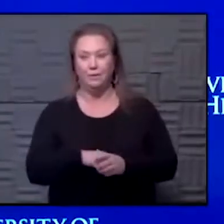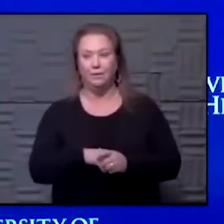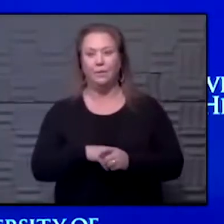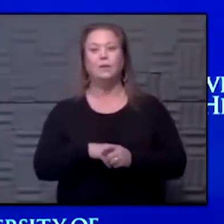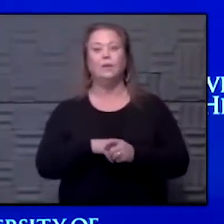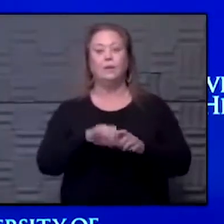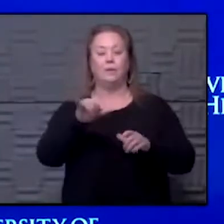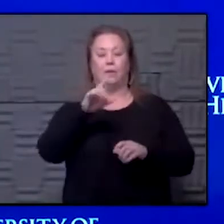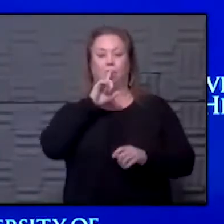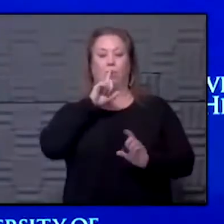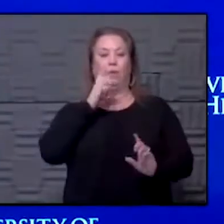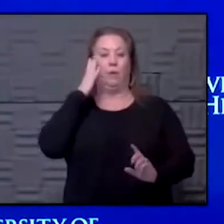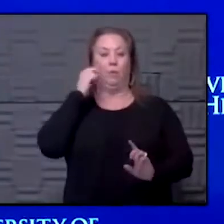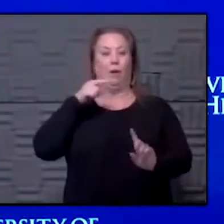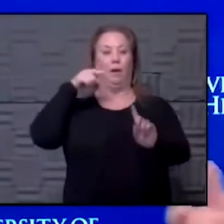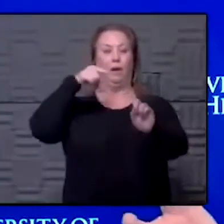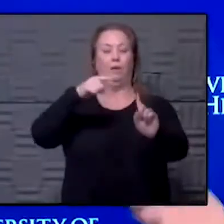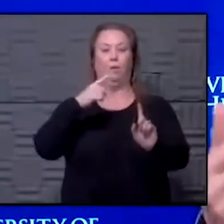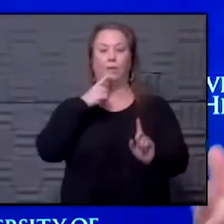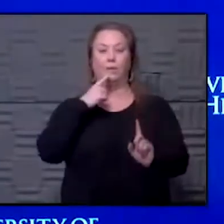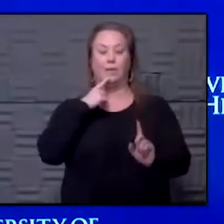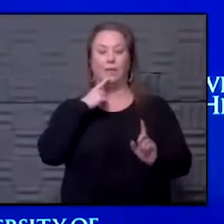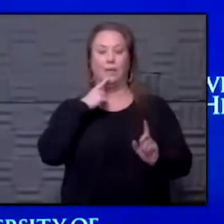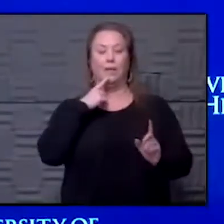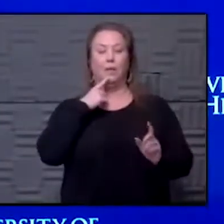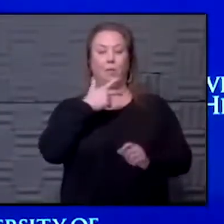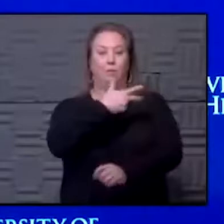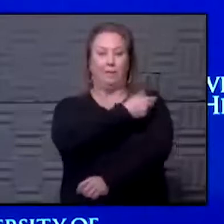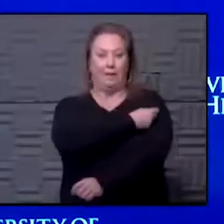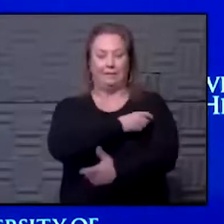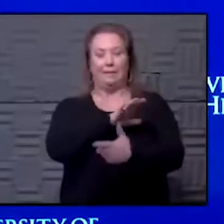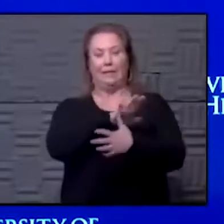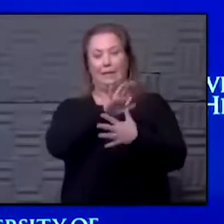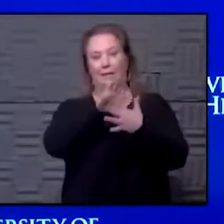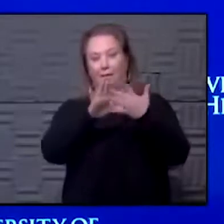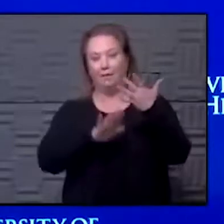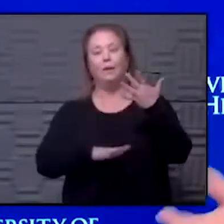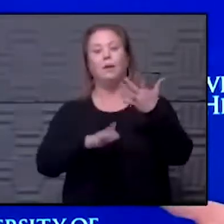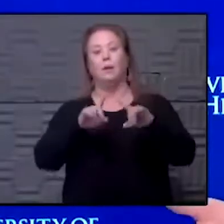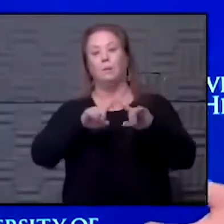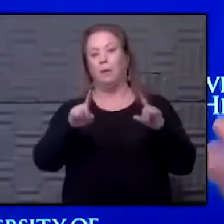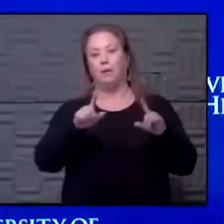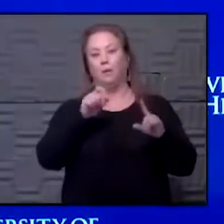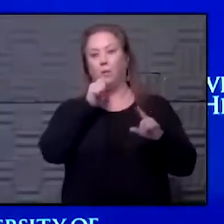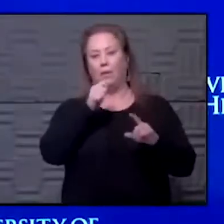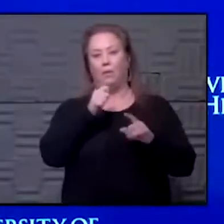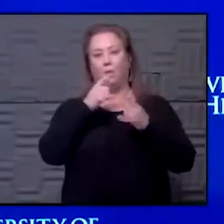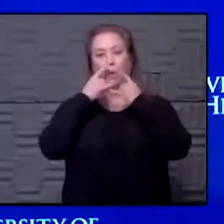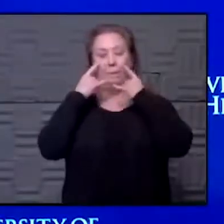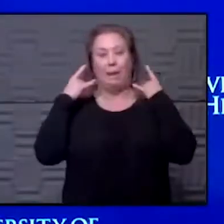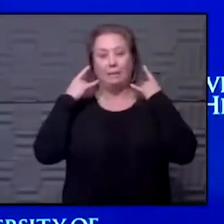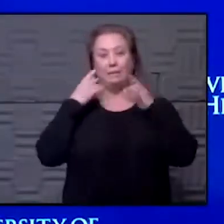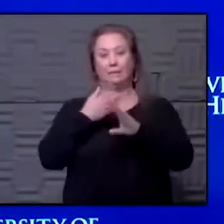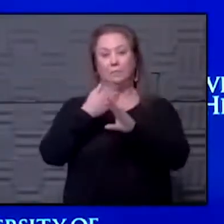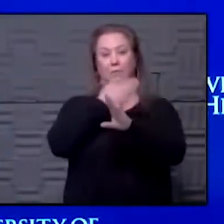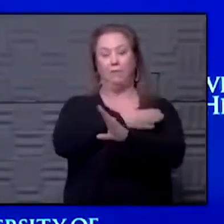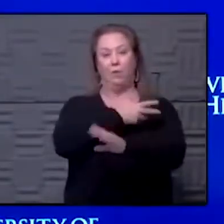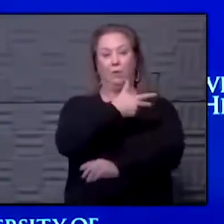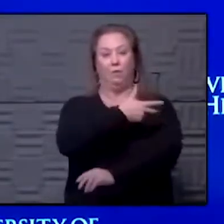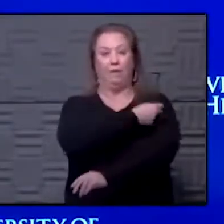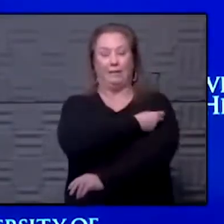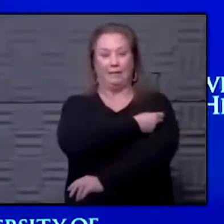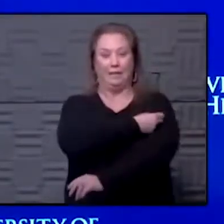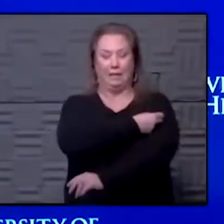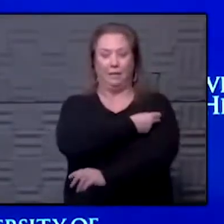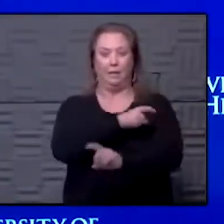And that's really why. Now, we would say, well, we've also been vaccinated and all that. But the truth is, we didn't wear masks even before we were